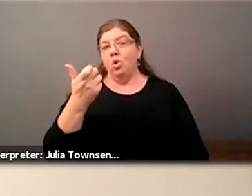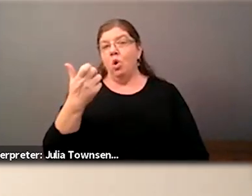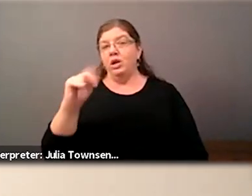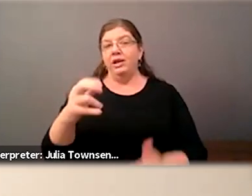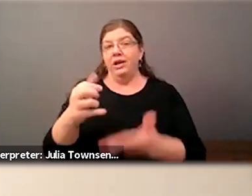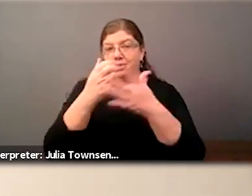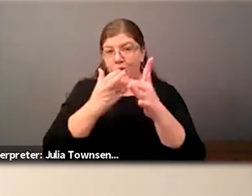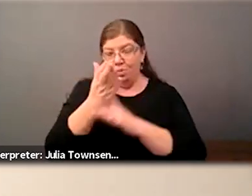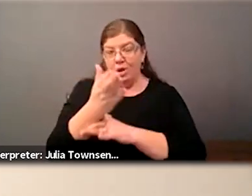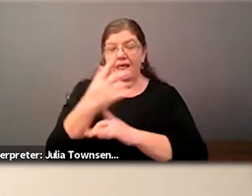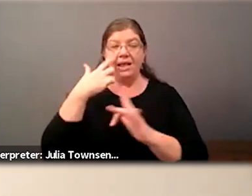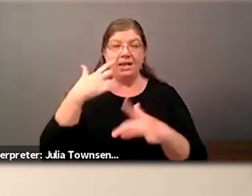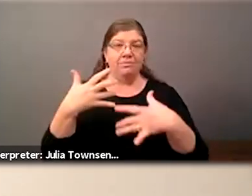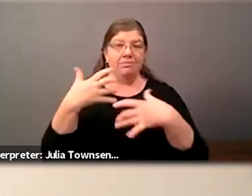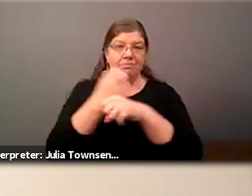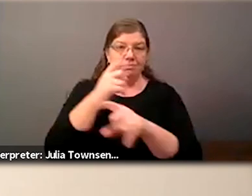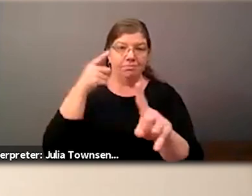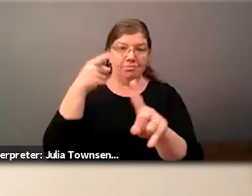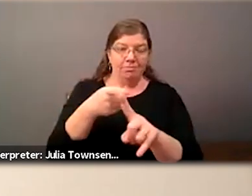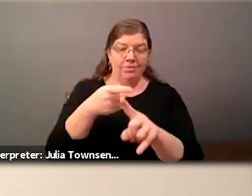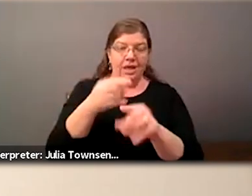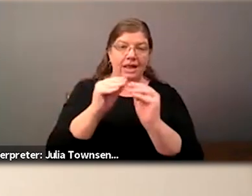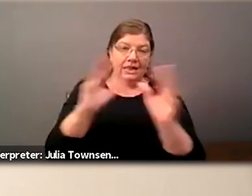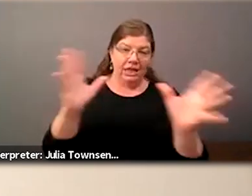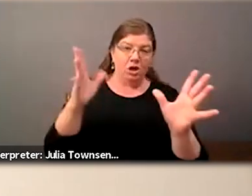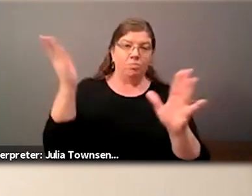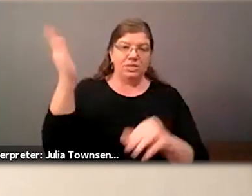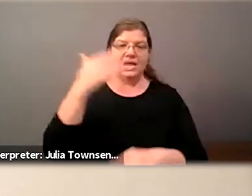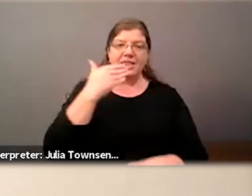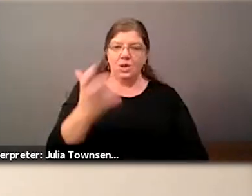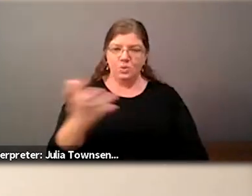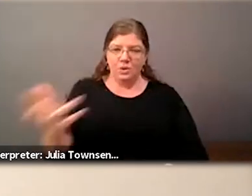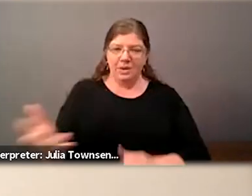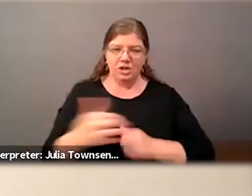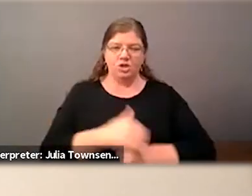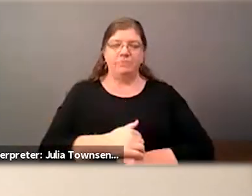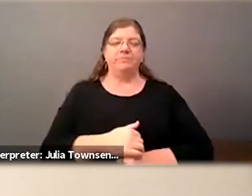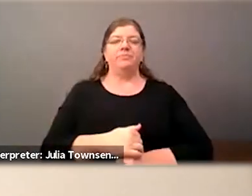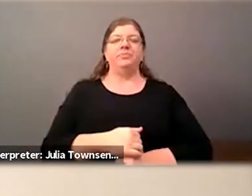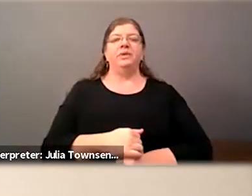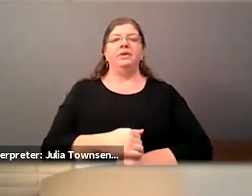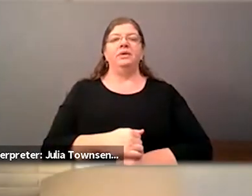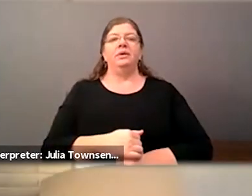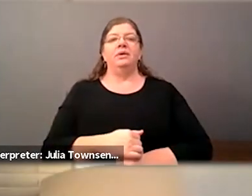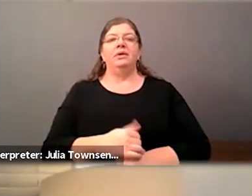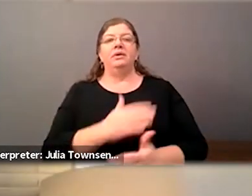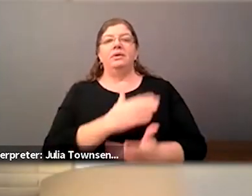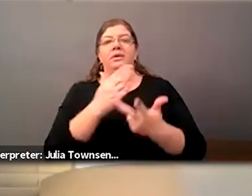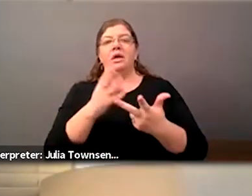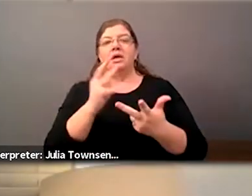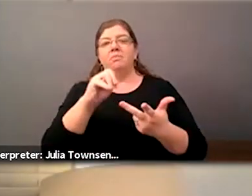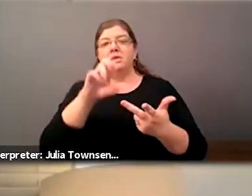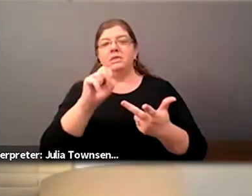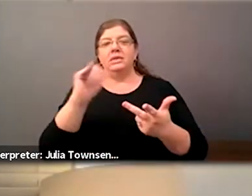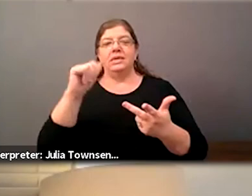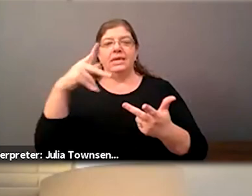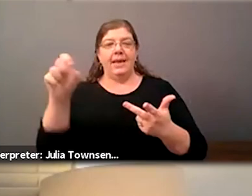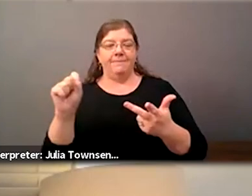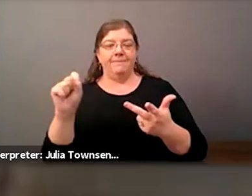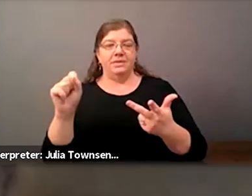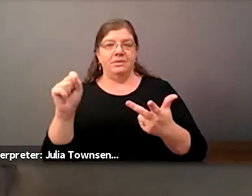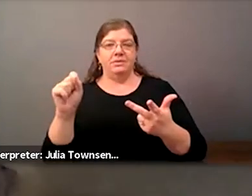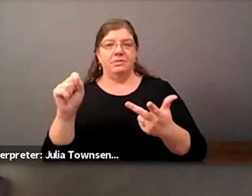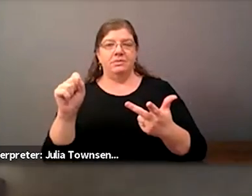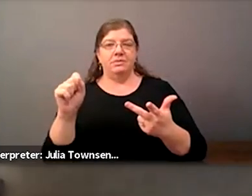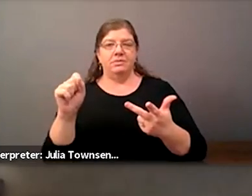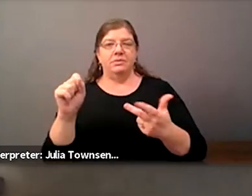comprehensive and succinct presentation thank you so much and how about you miss caps yeah